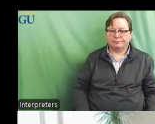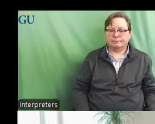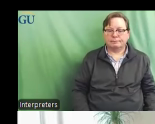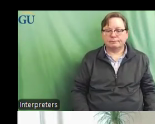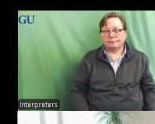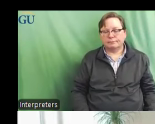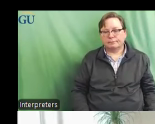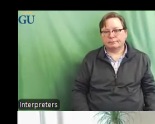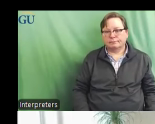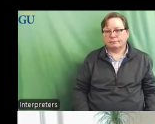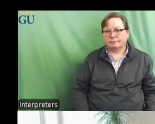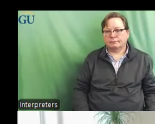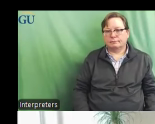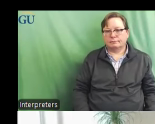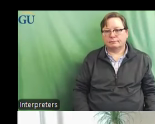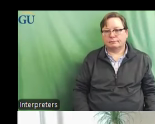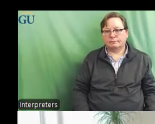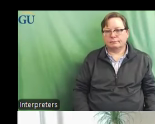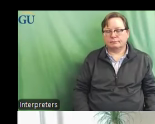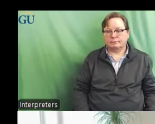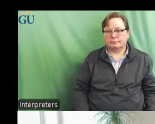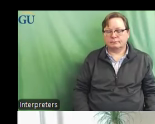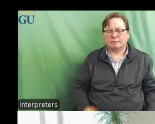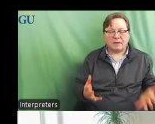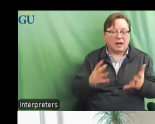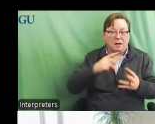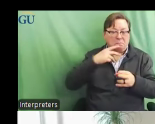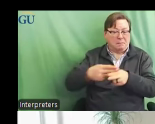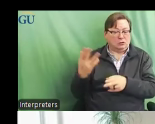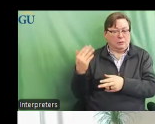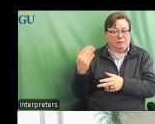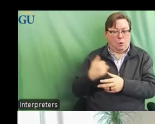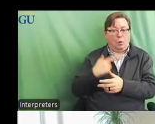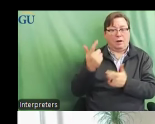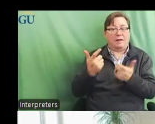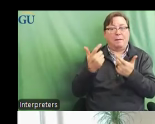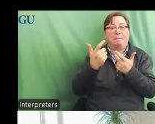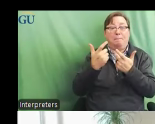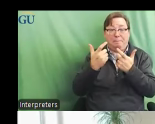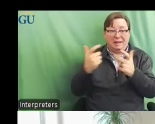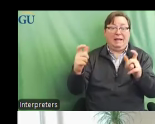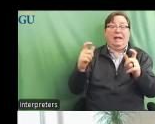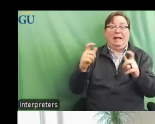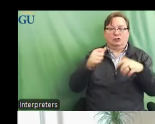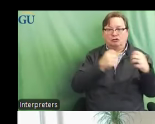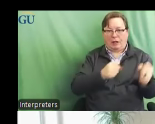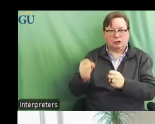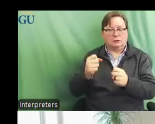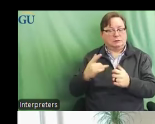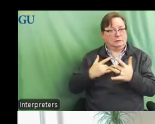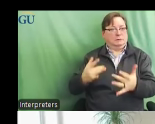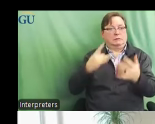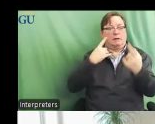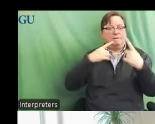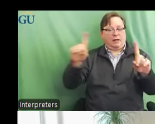As I mentioned before, one of the big reported strategies that's effective for communicating